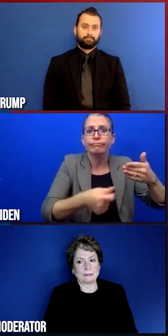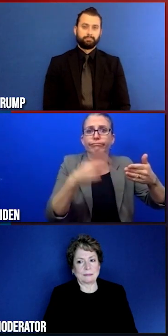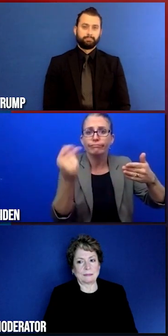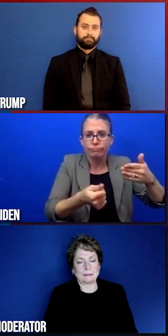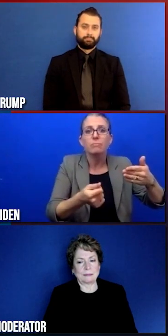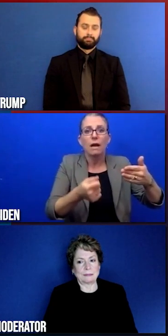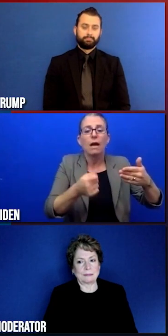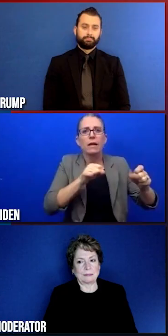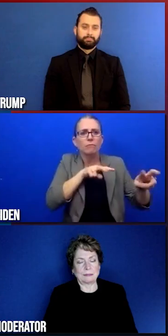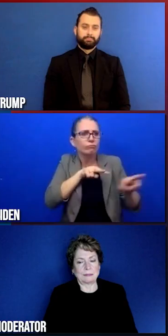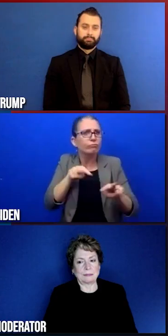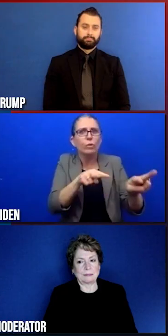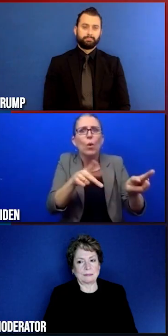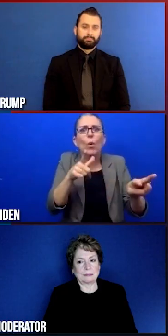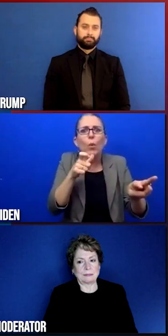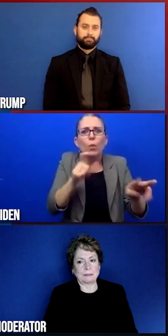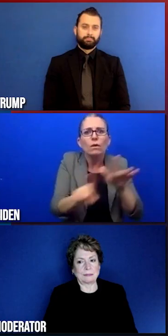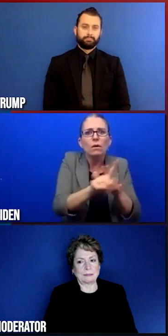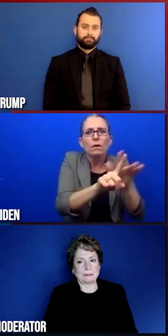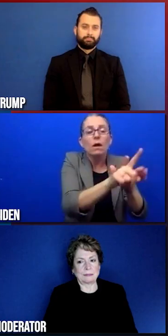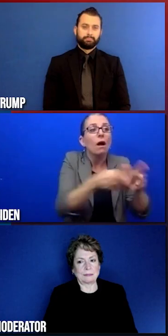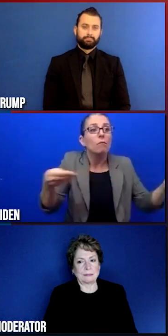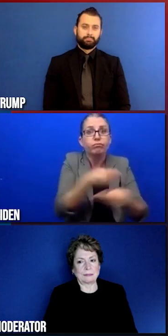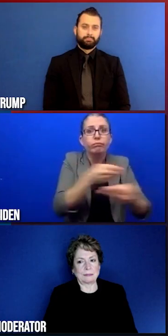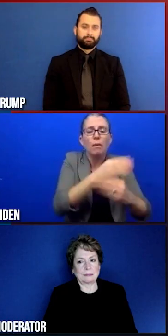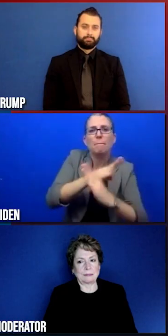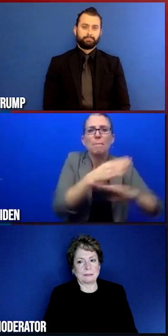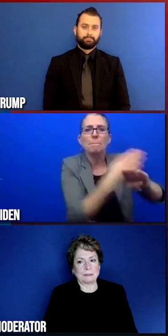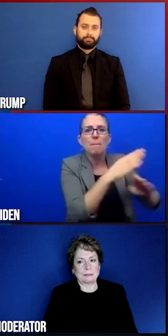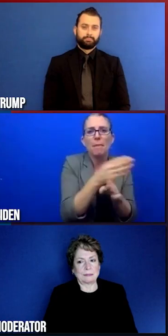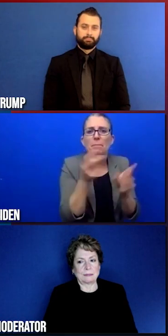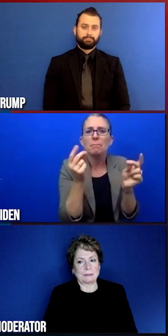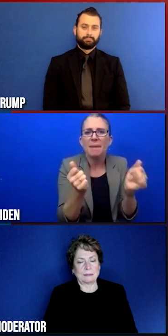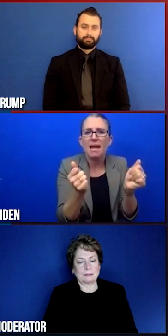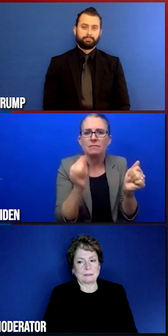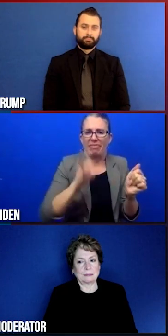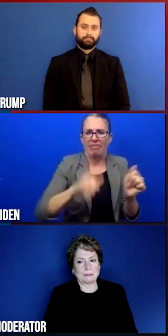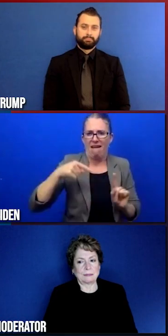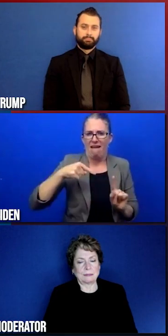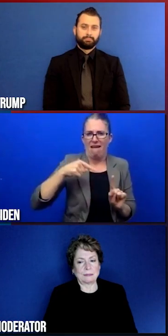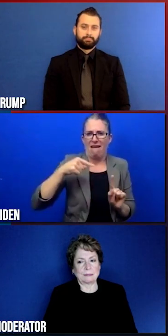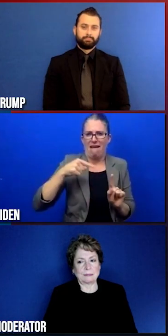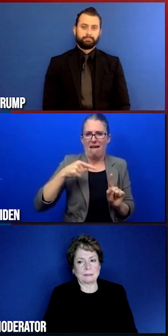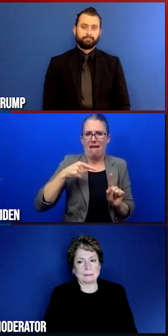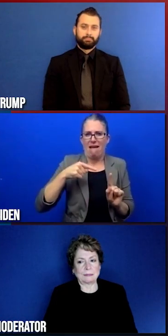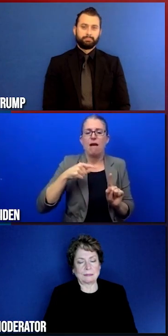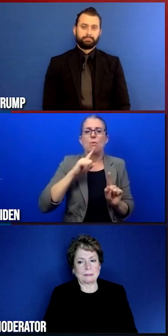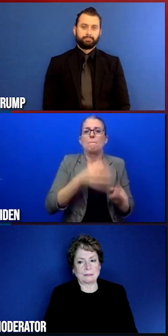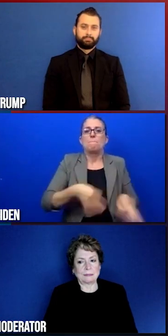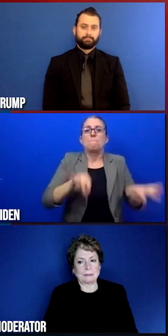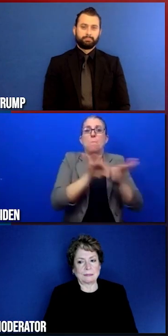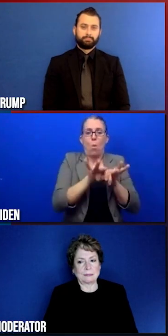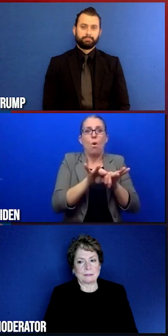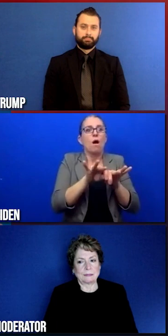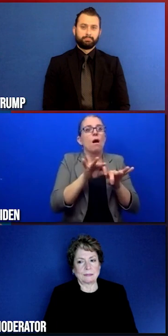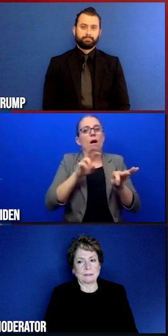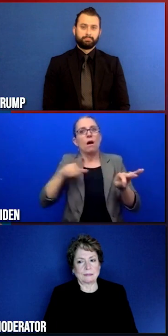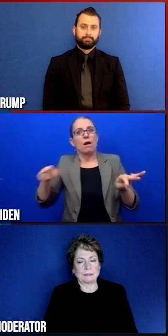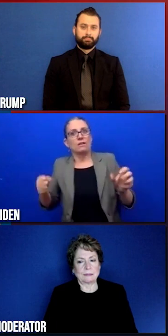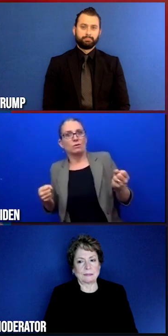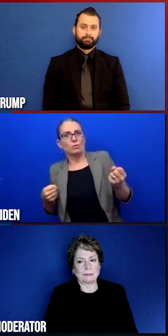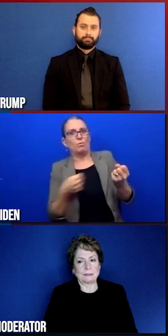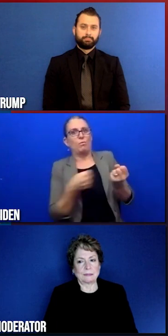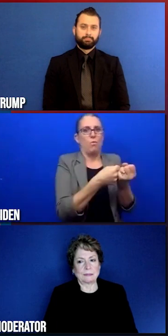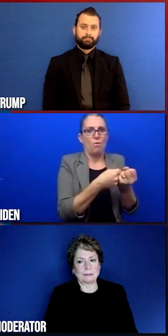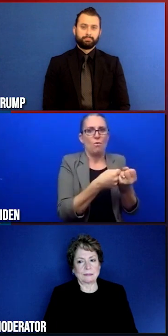all the resources that are needed to do this. And that is not inconsistent with saying that we're going to make sure